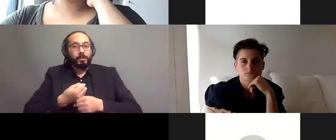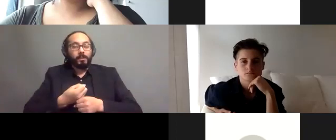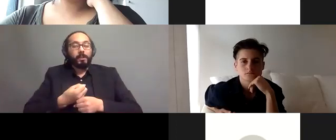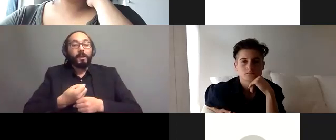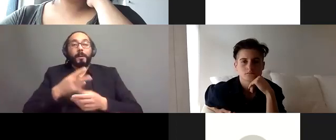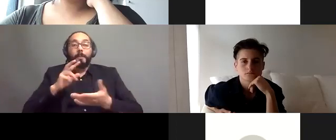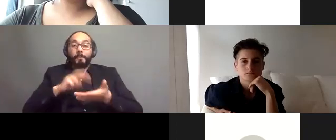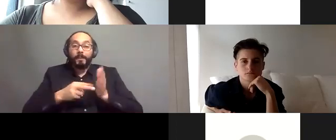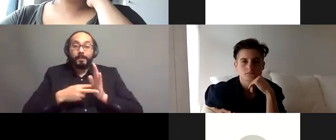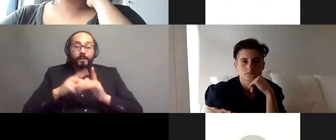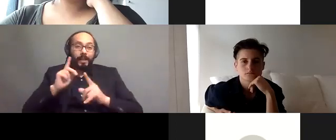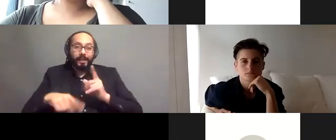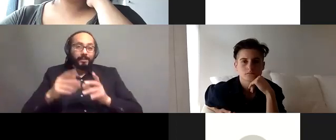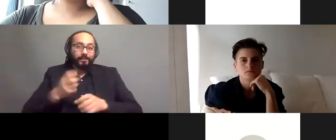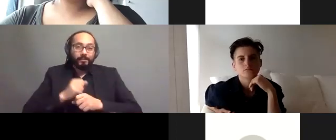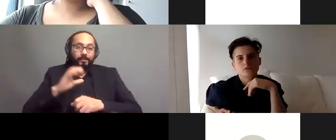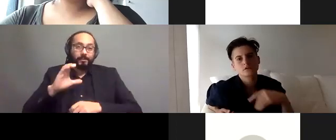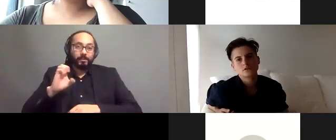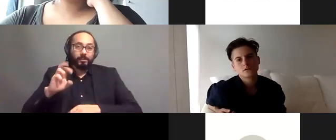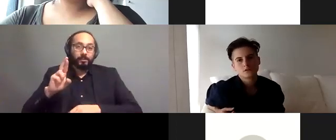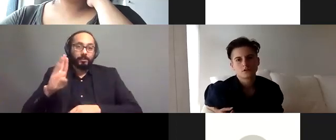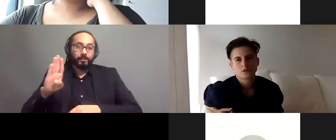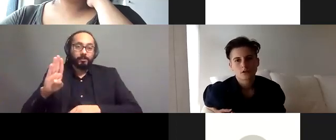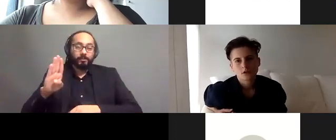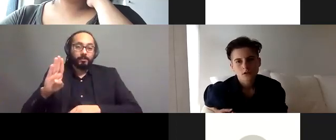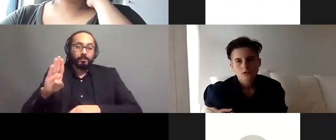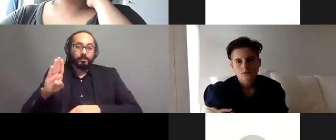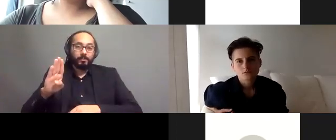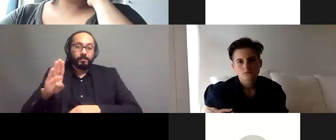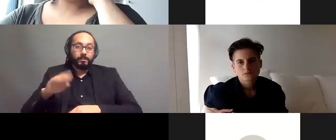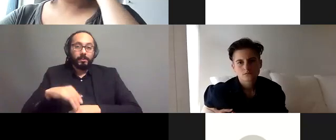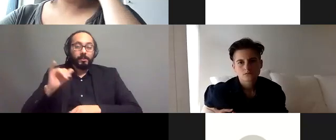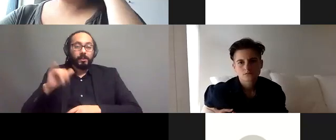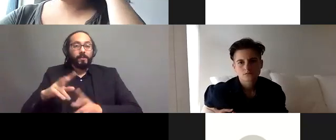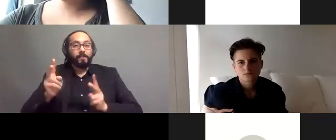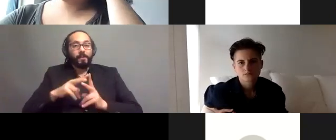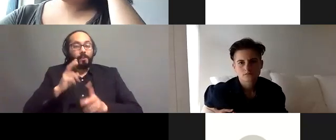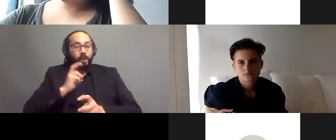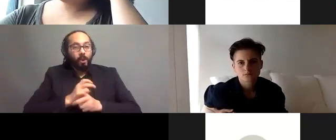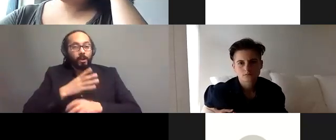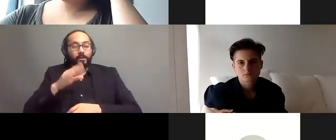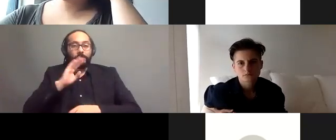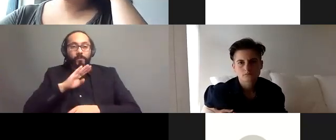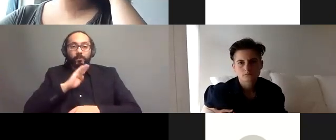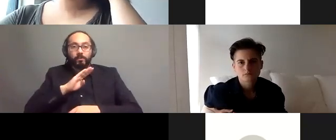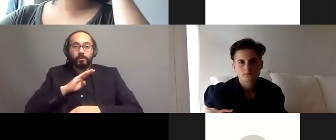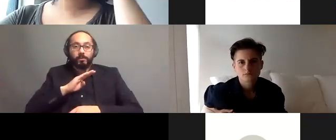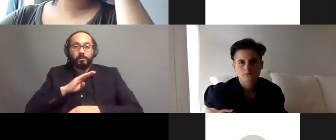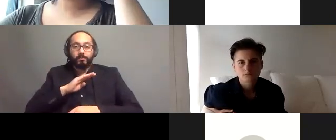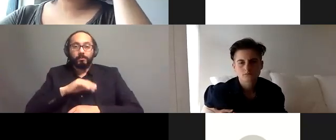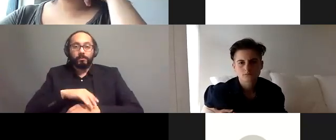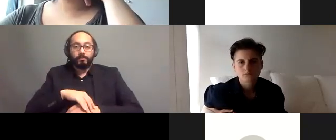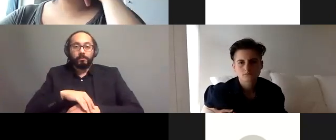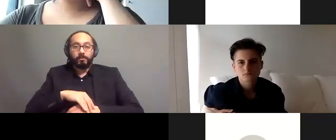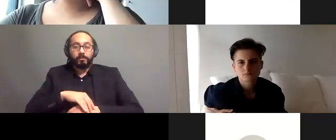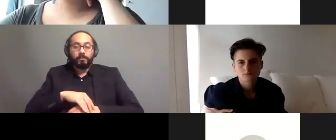get CERB. So that was really a really hard and frustrating, reality